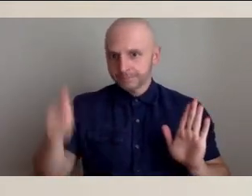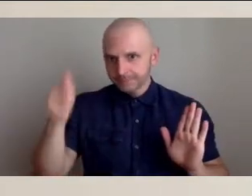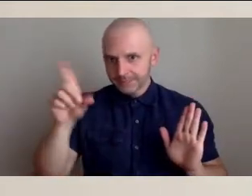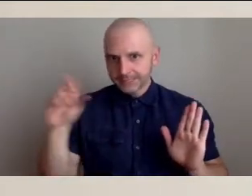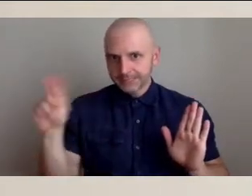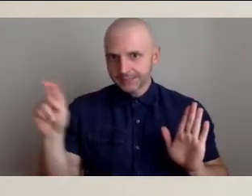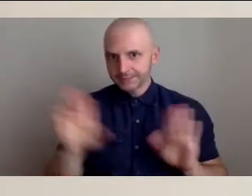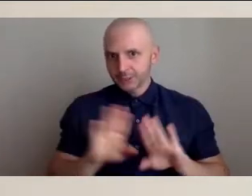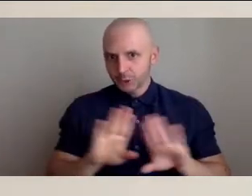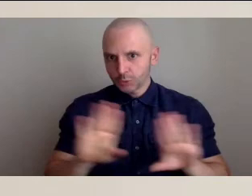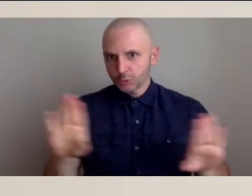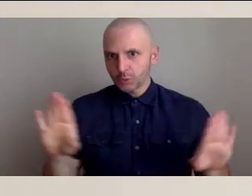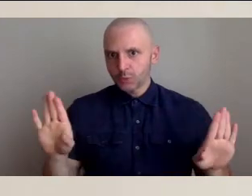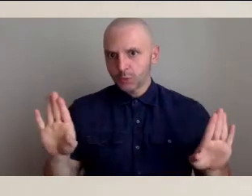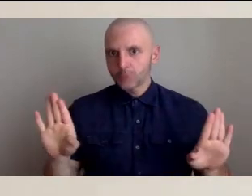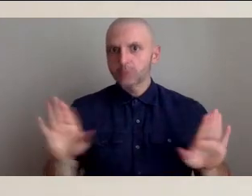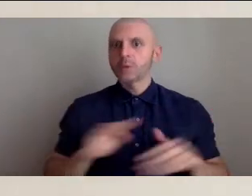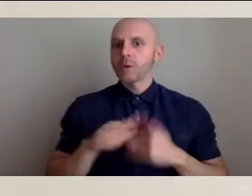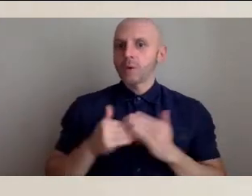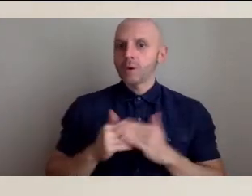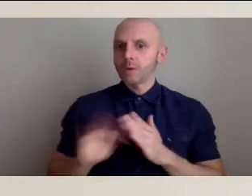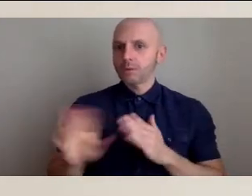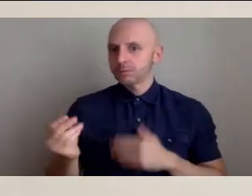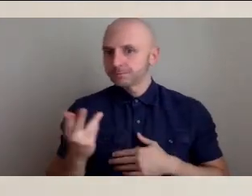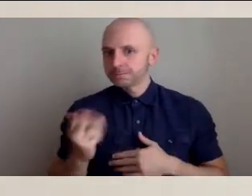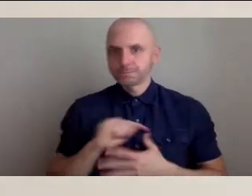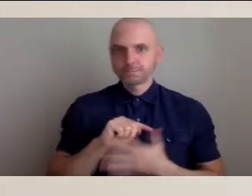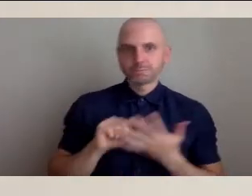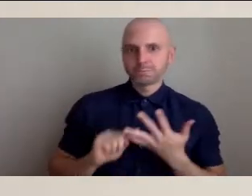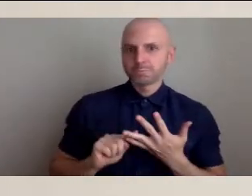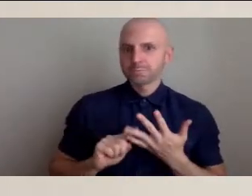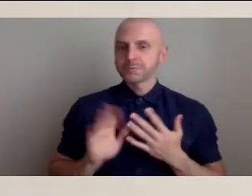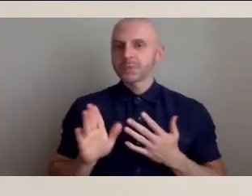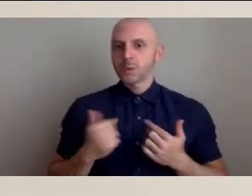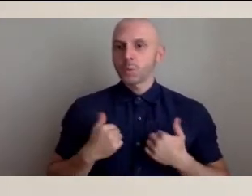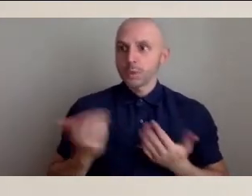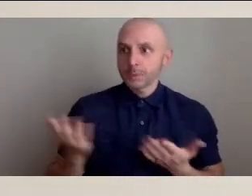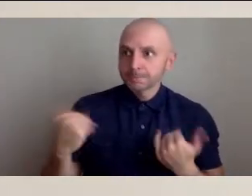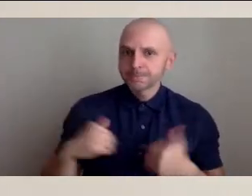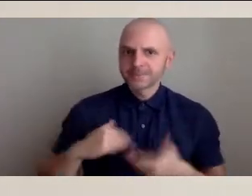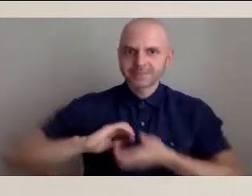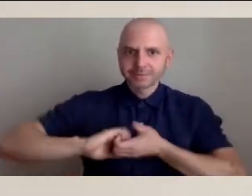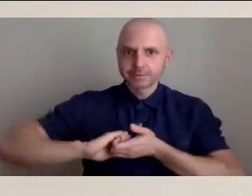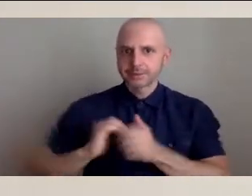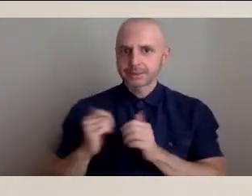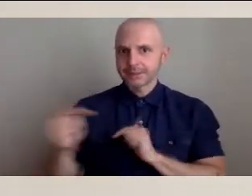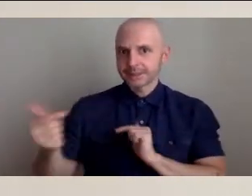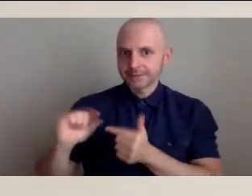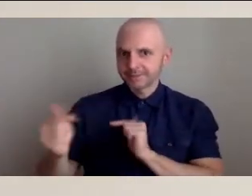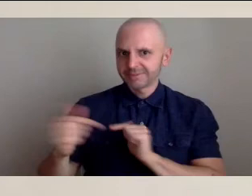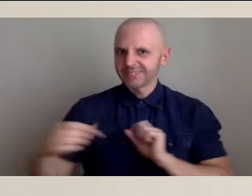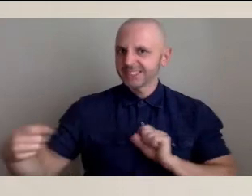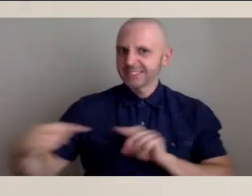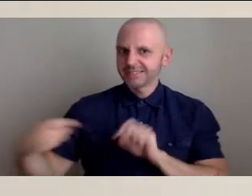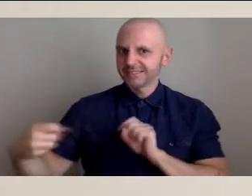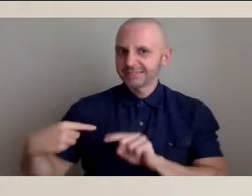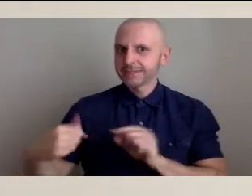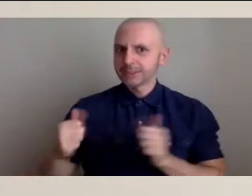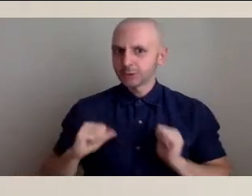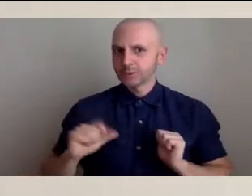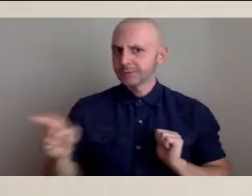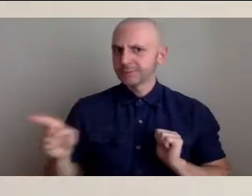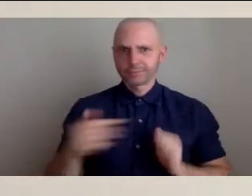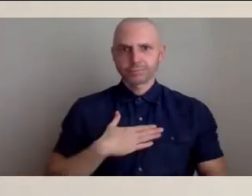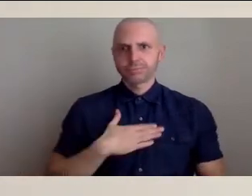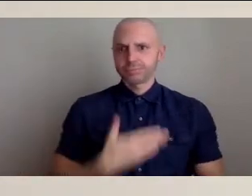compassion. From the moment we accepted our offers, their open communication helped to make this transition as smooth as it could be, all things